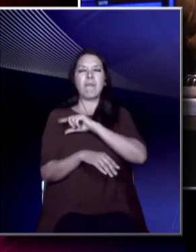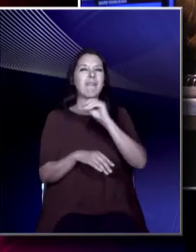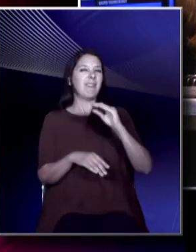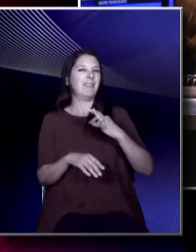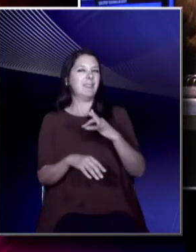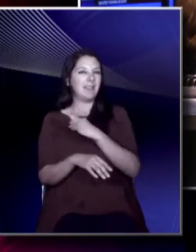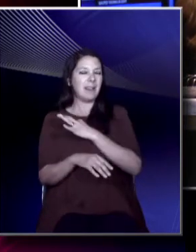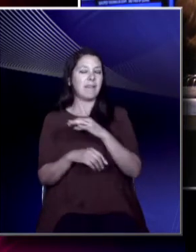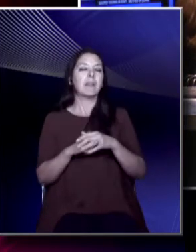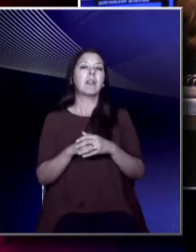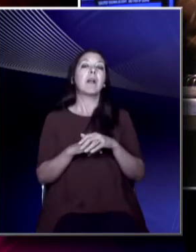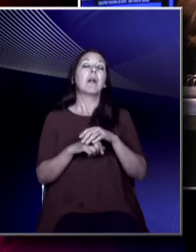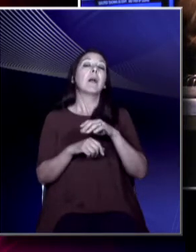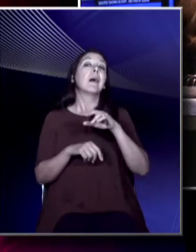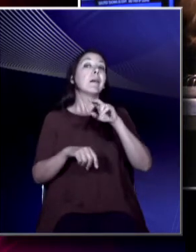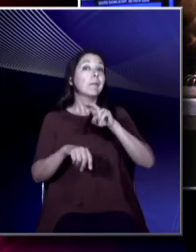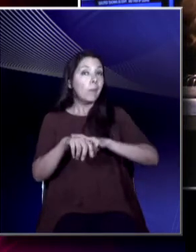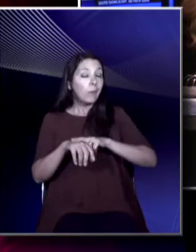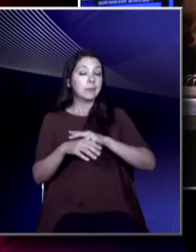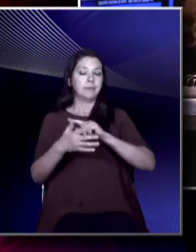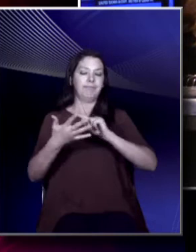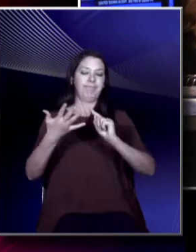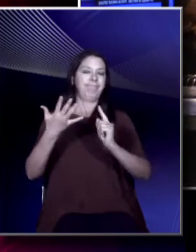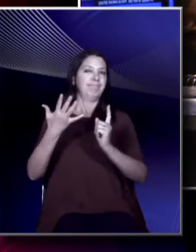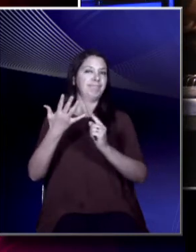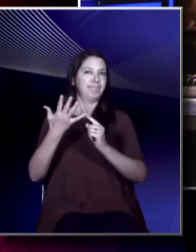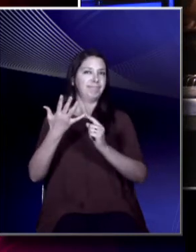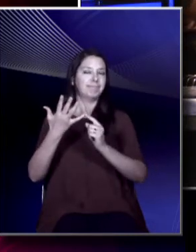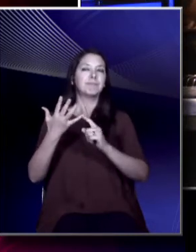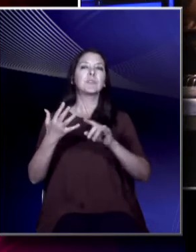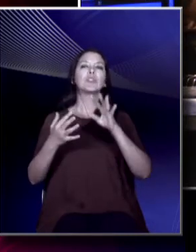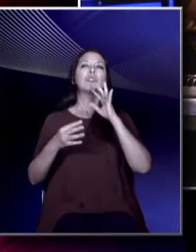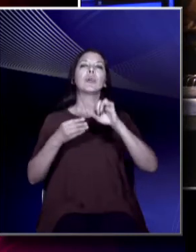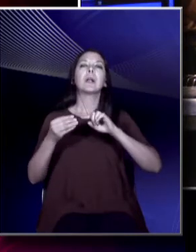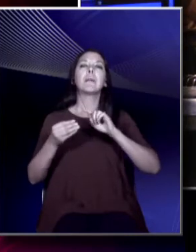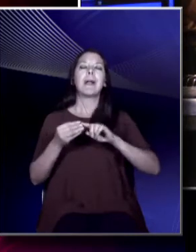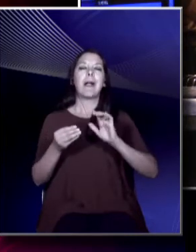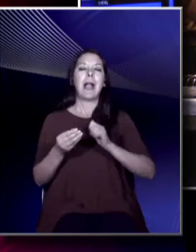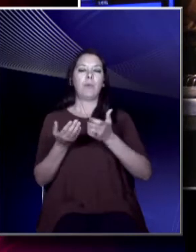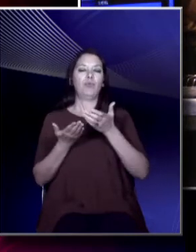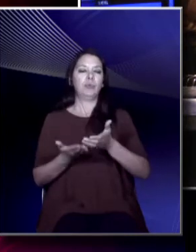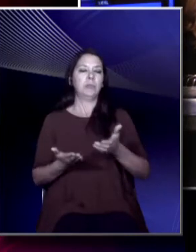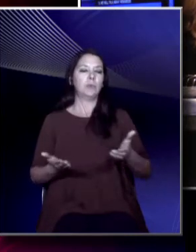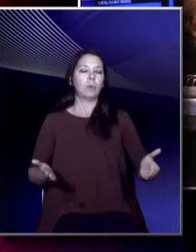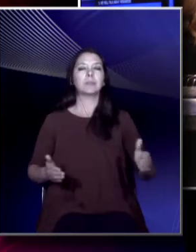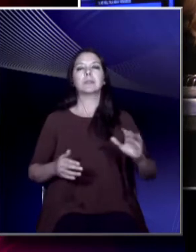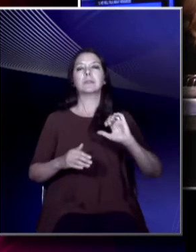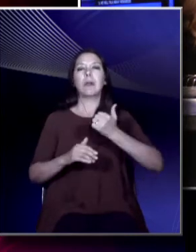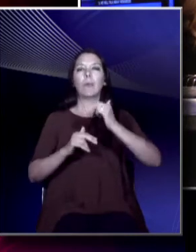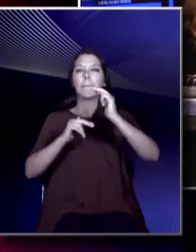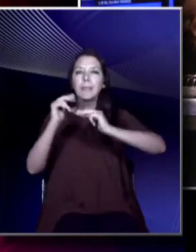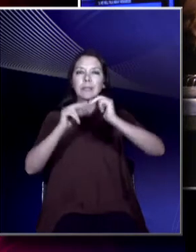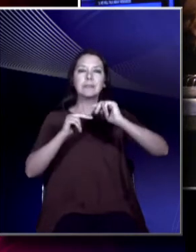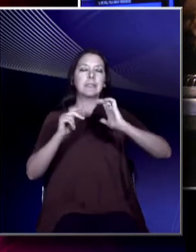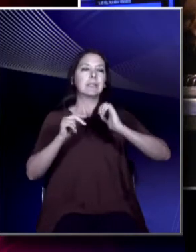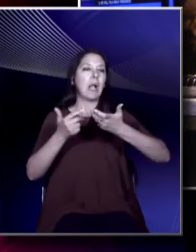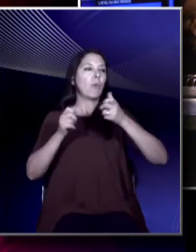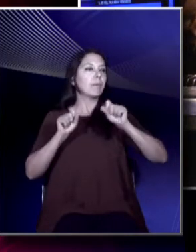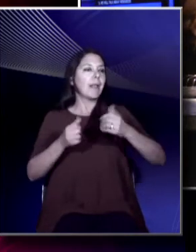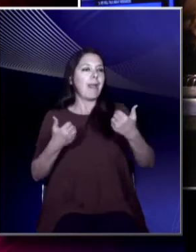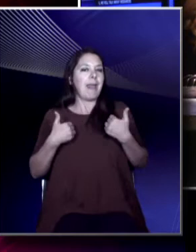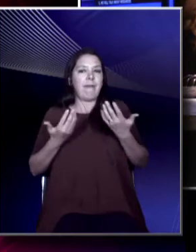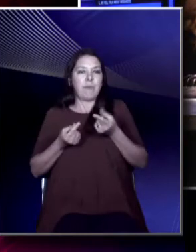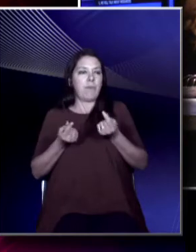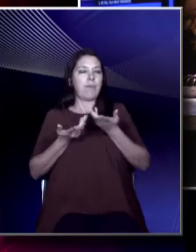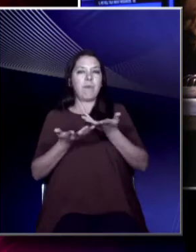of course, priority 5, when we talk about resources and facilities, we will have a report